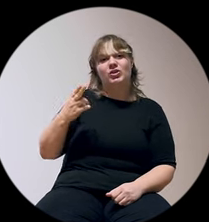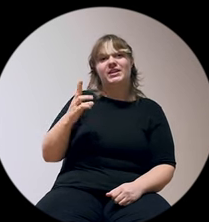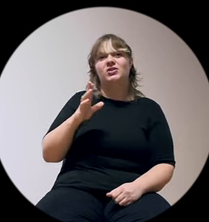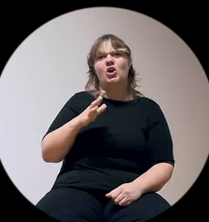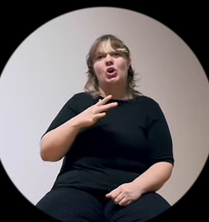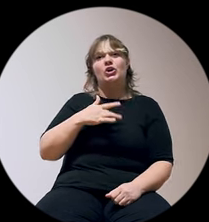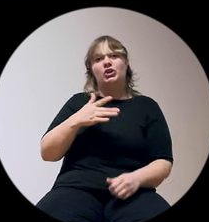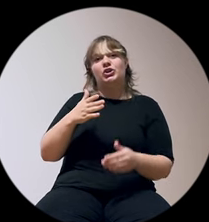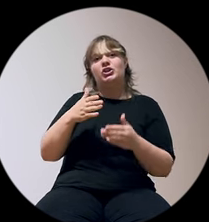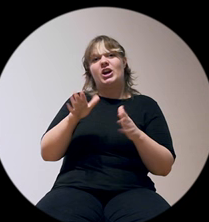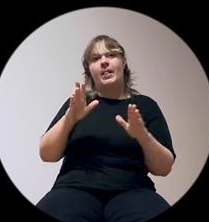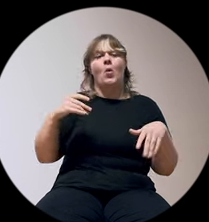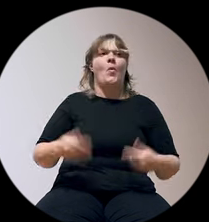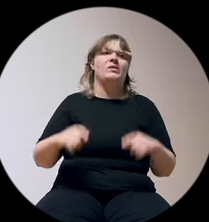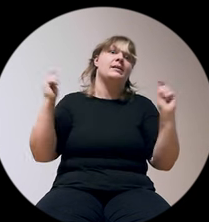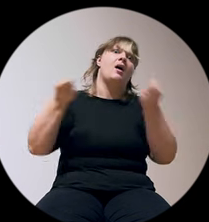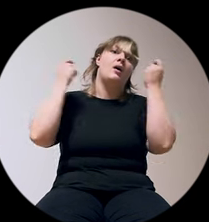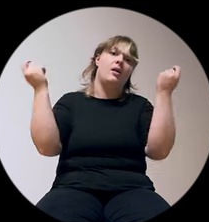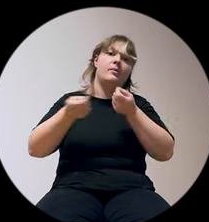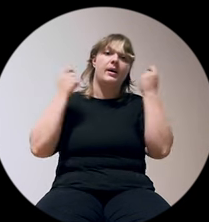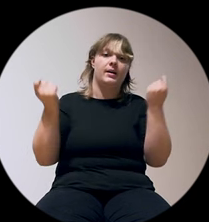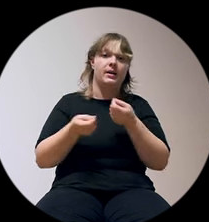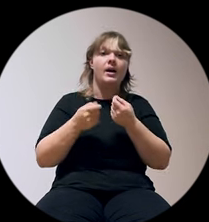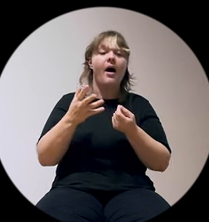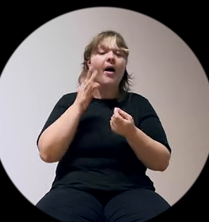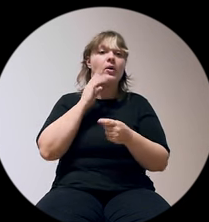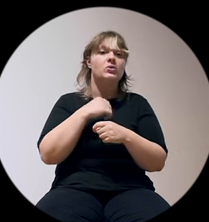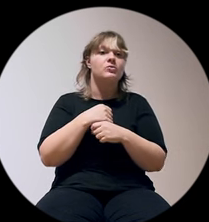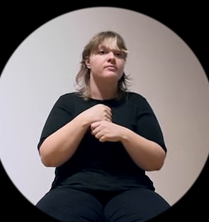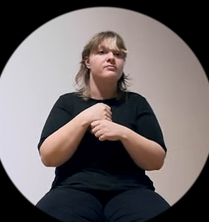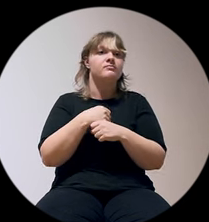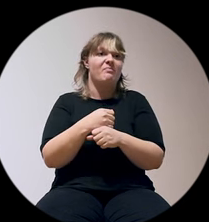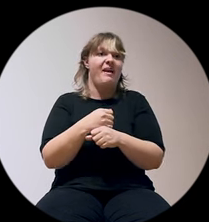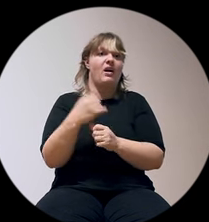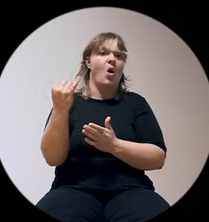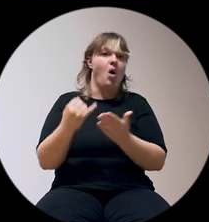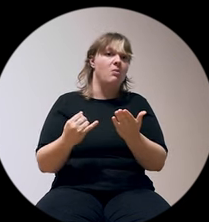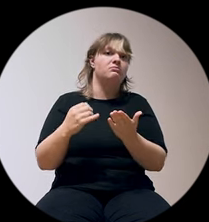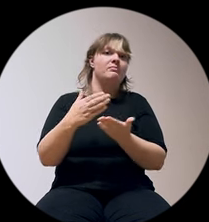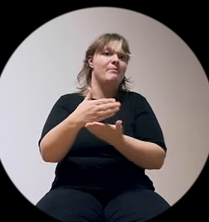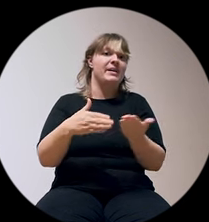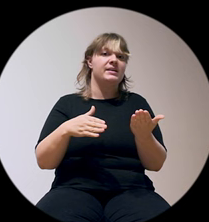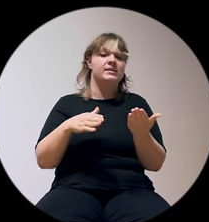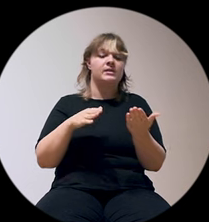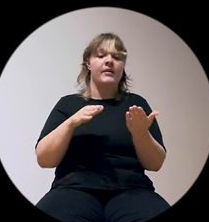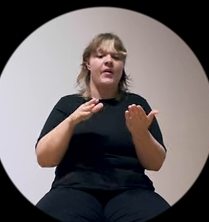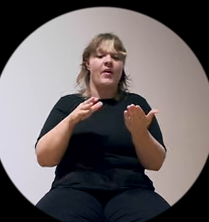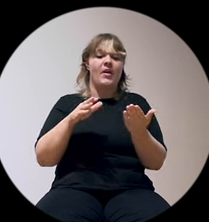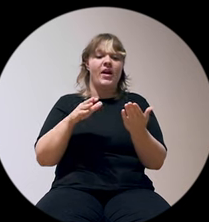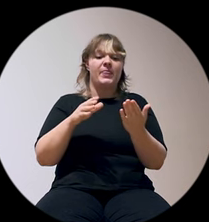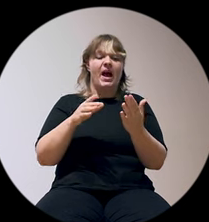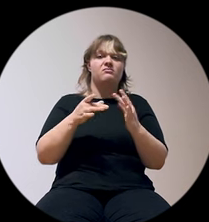generally heavily celebrated. I wanted to create a piece of work that spoke